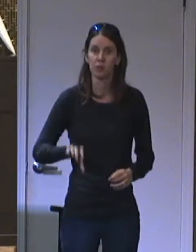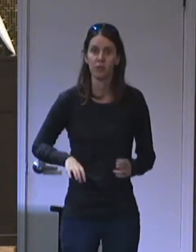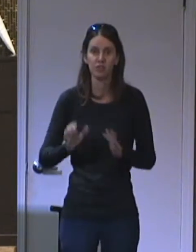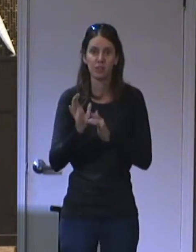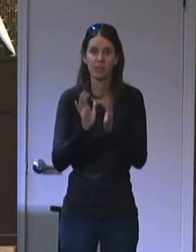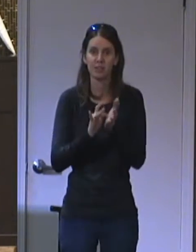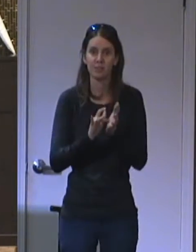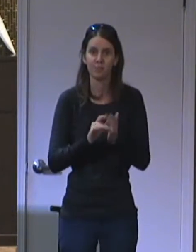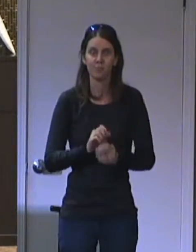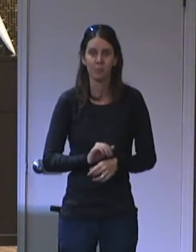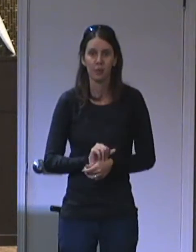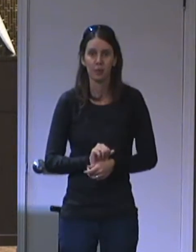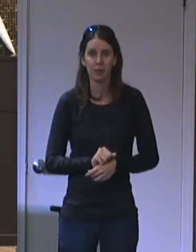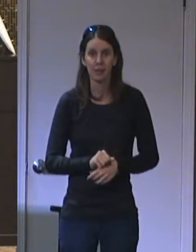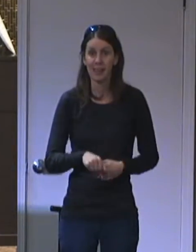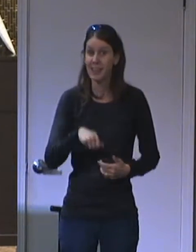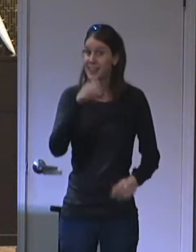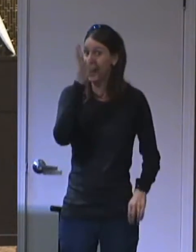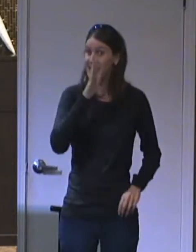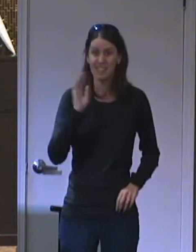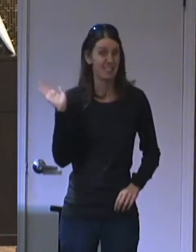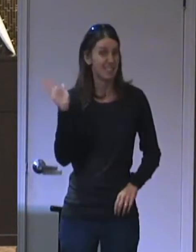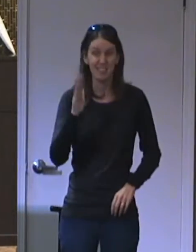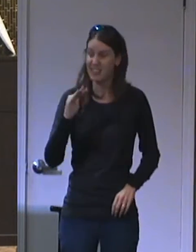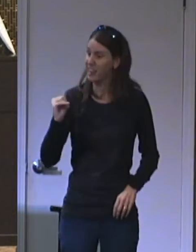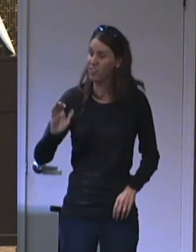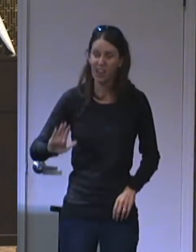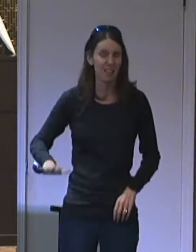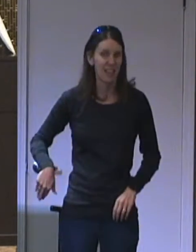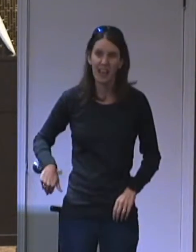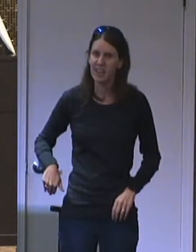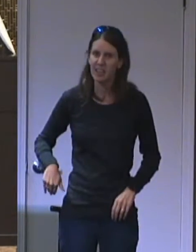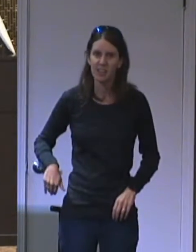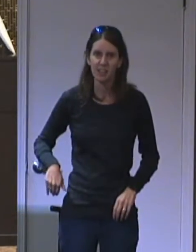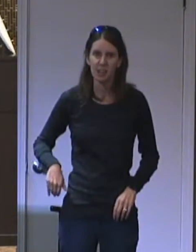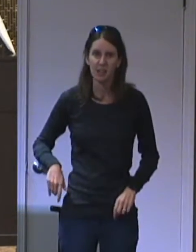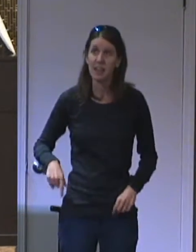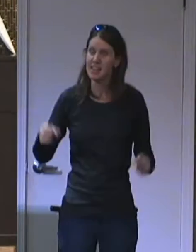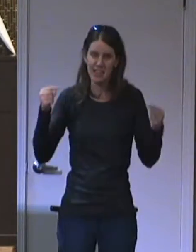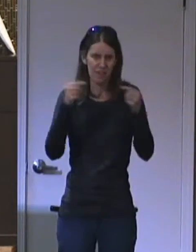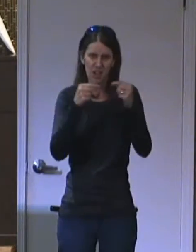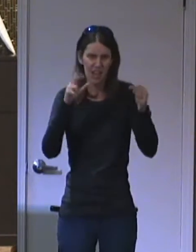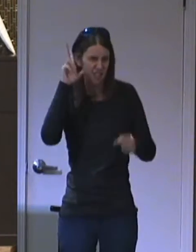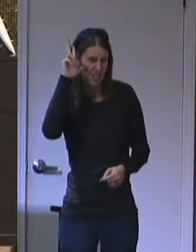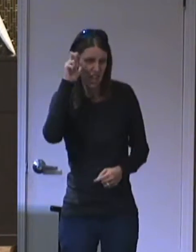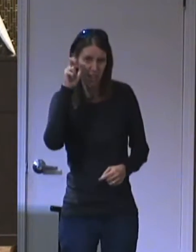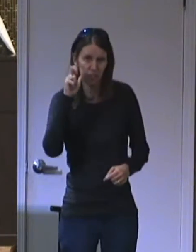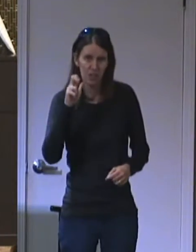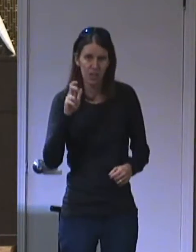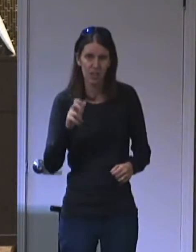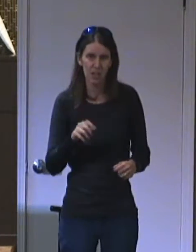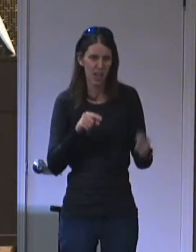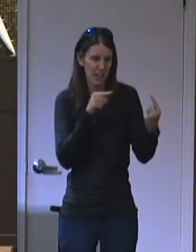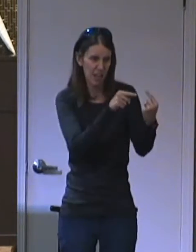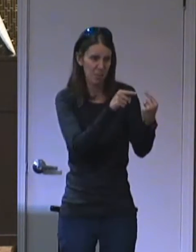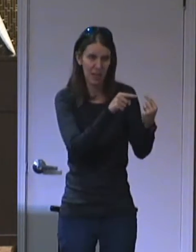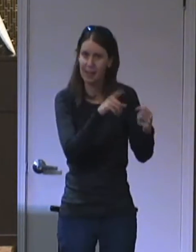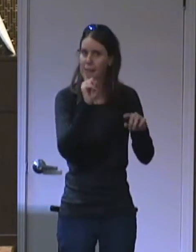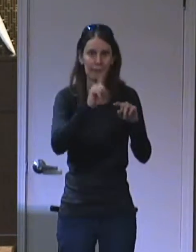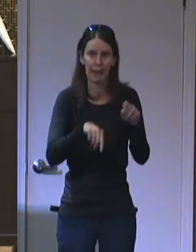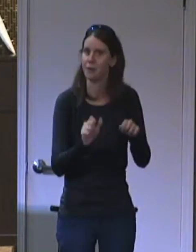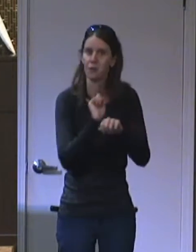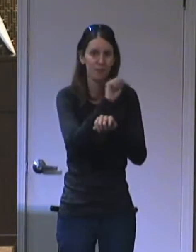God has never let us down. God has never been late. God has never come up against an enemy or a problem that is too big for Him to handle.